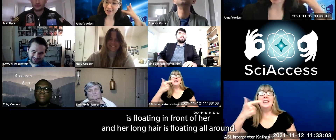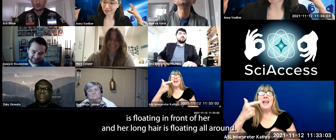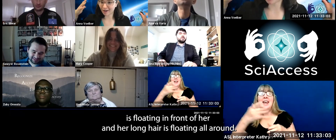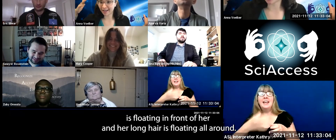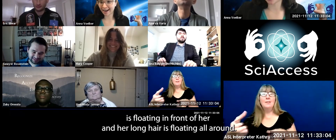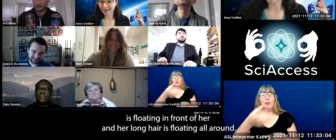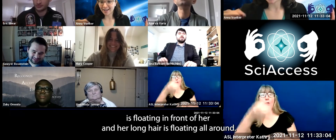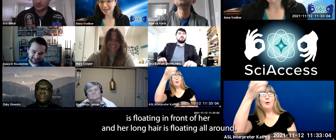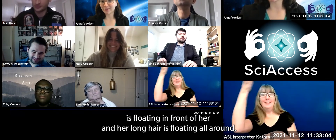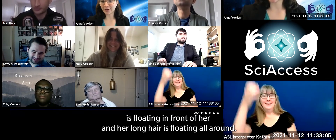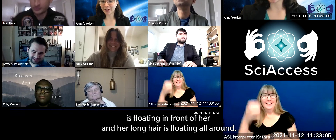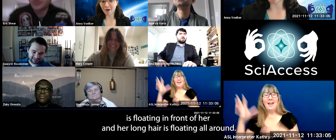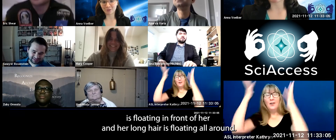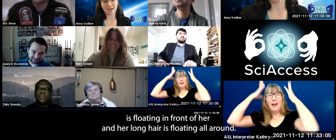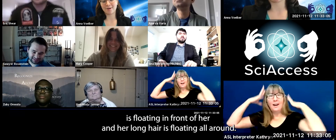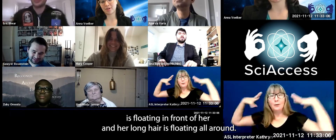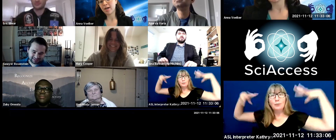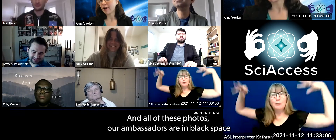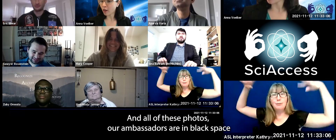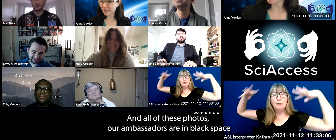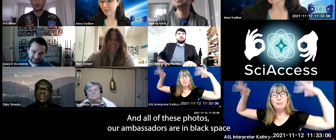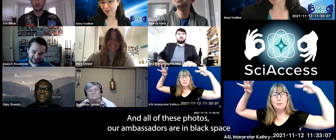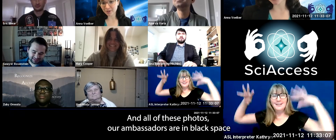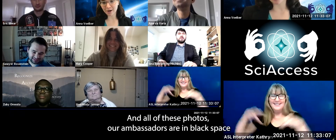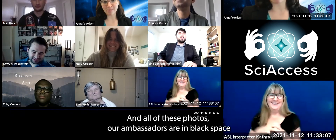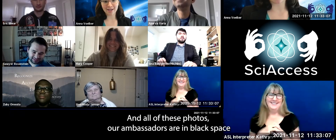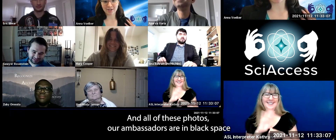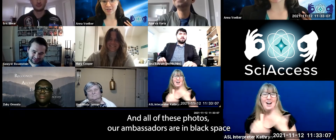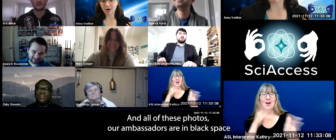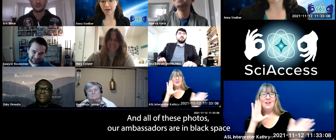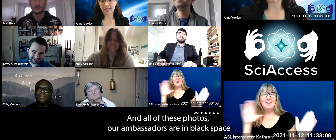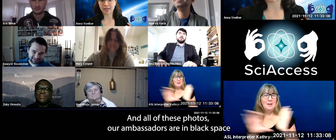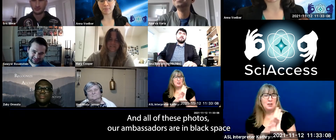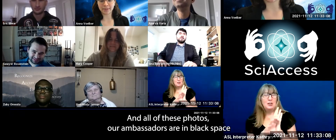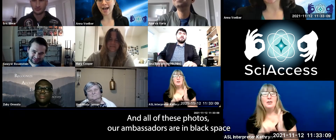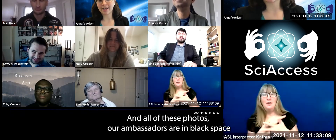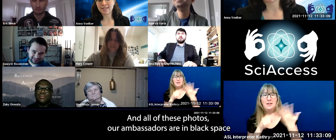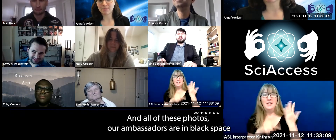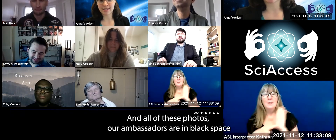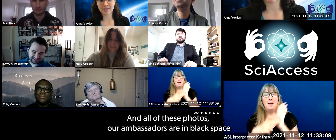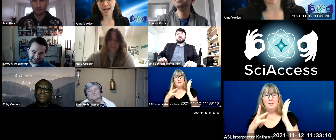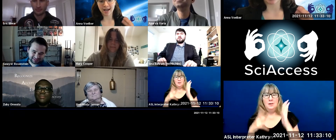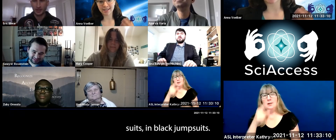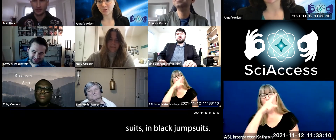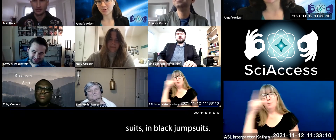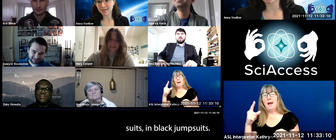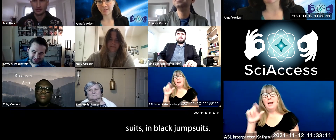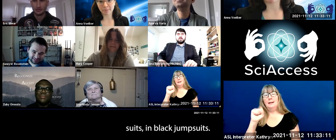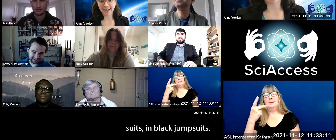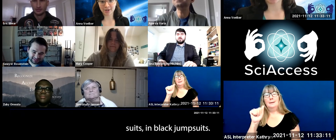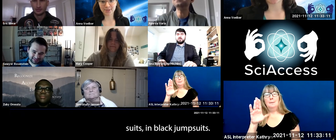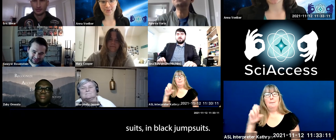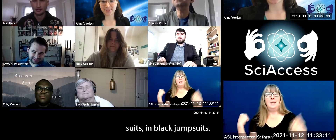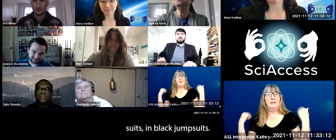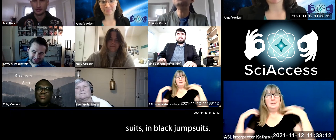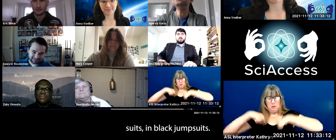of her and her long hair is floating all around. And all of these photos, our ambassadors are in black space suits, in